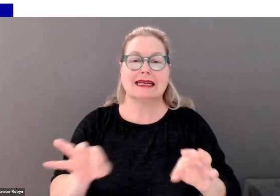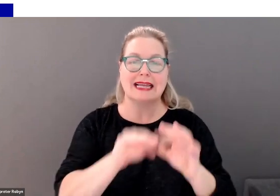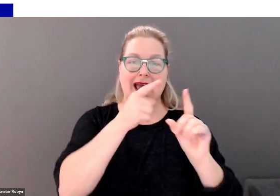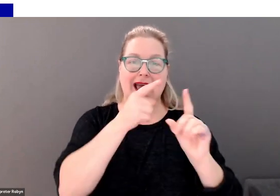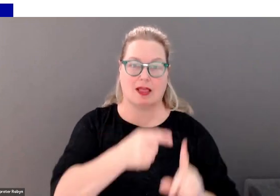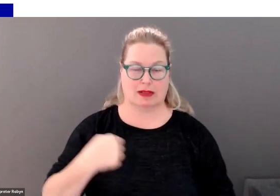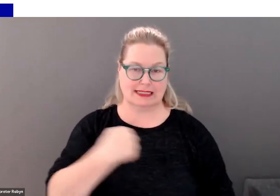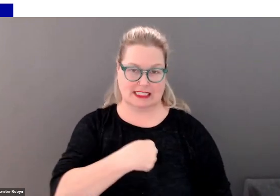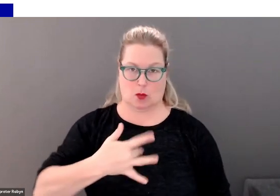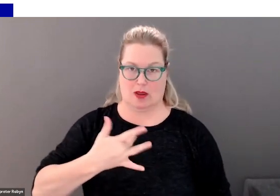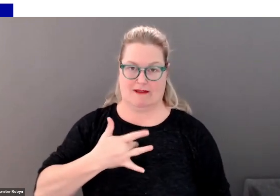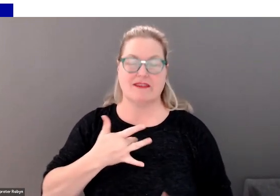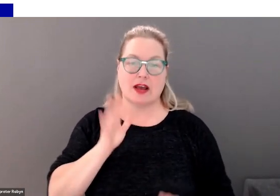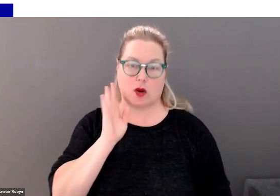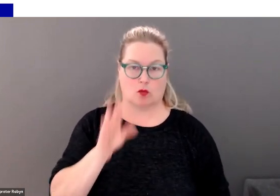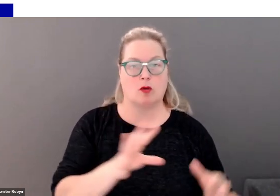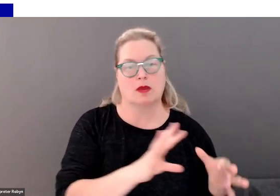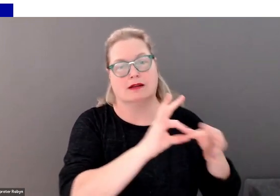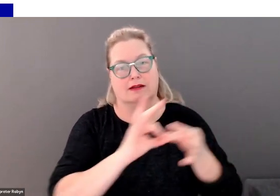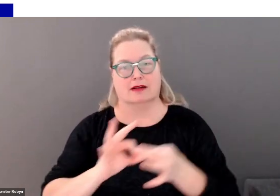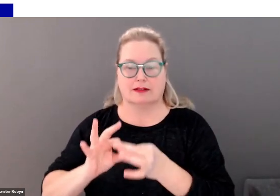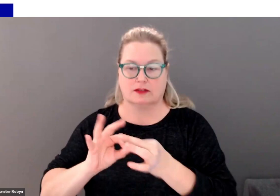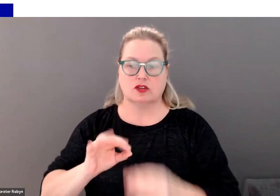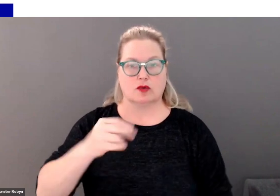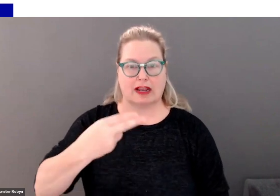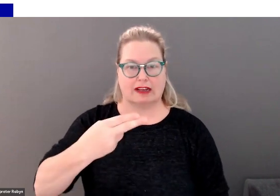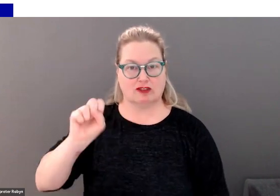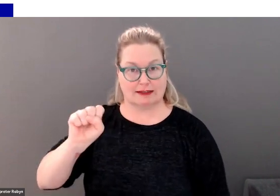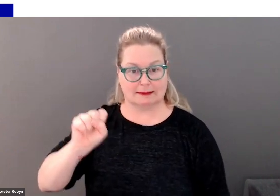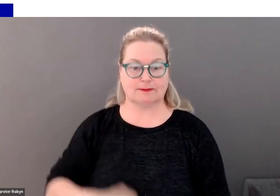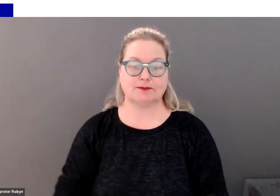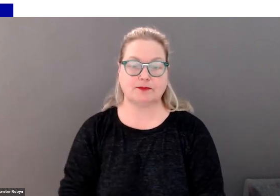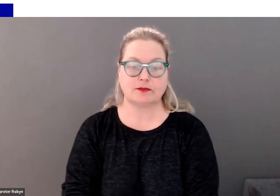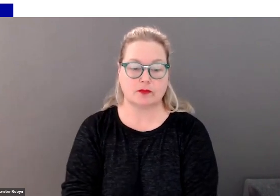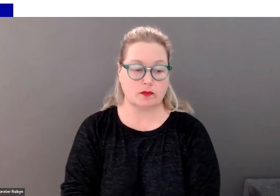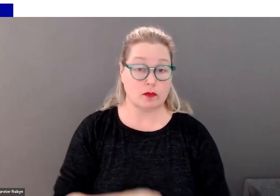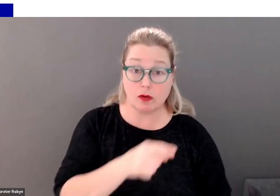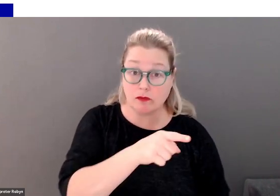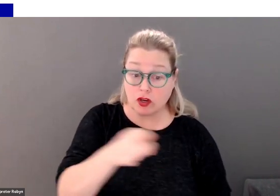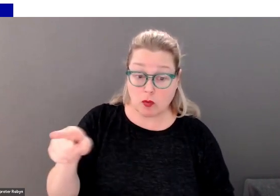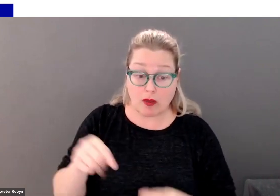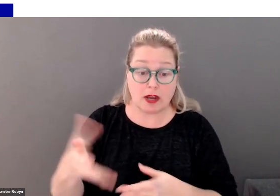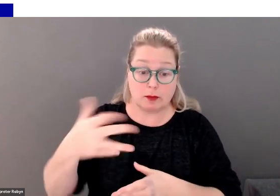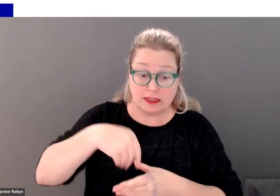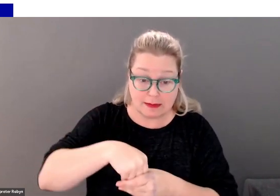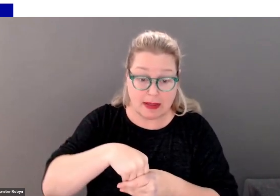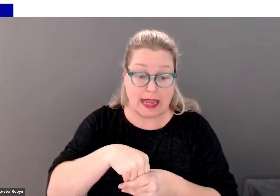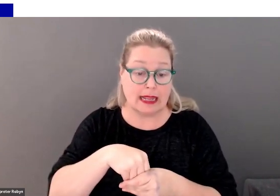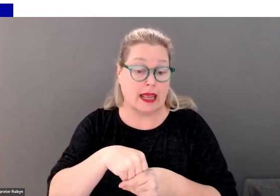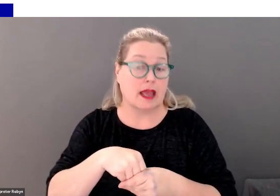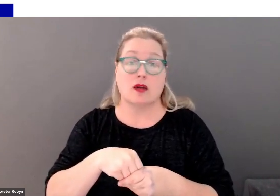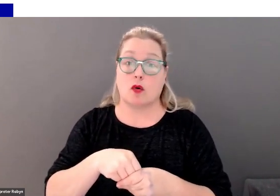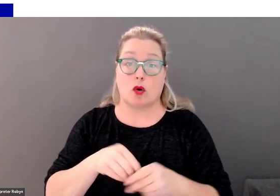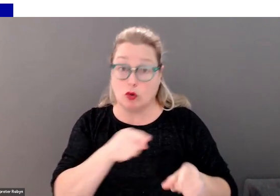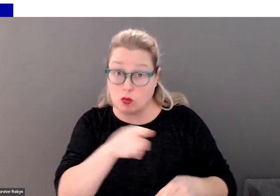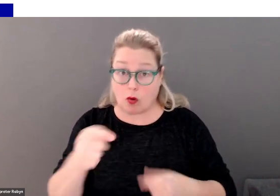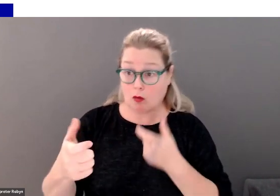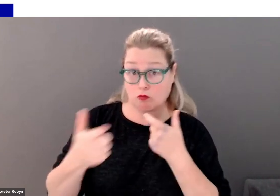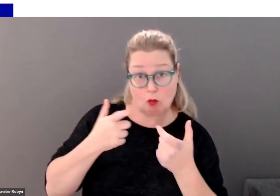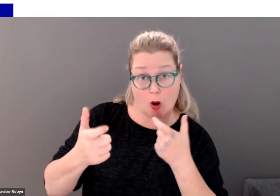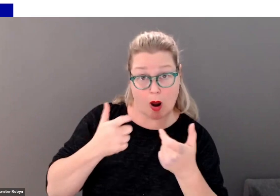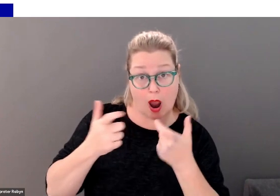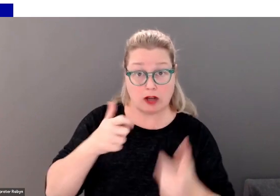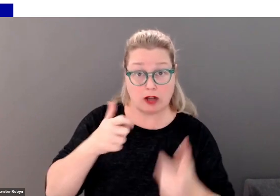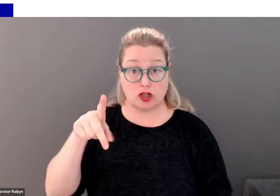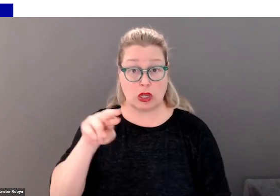interest to this network. For those who might have participated or watched the press conference on May